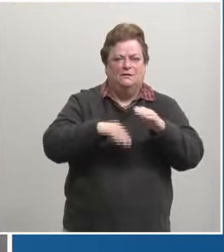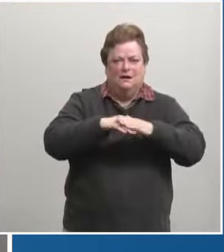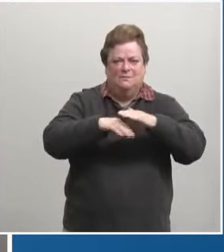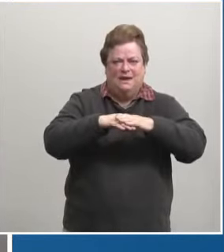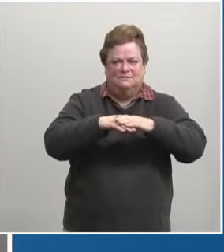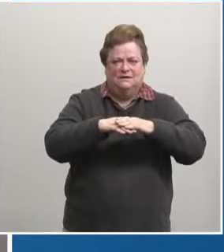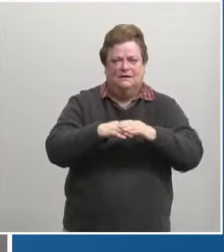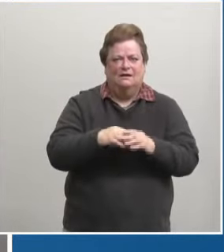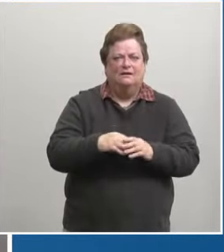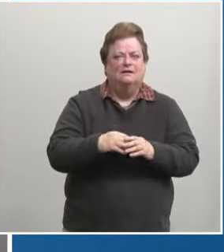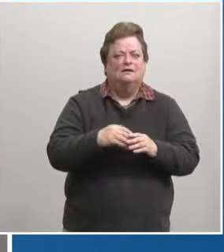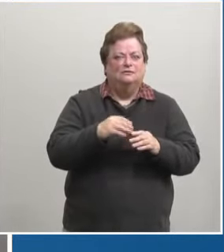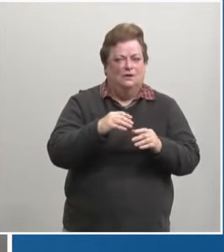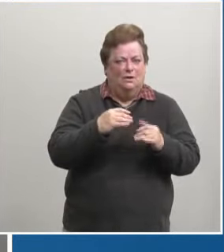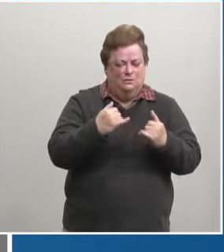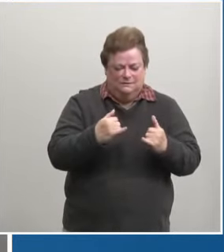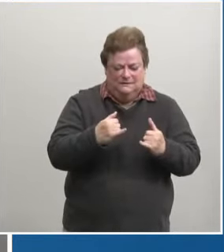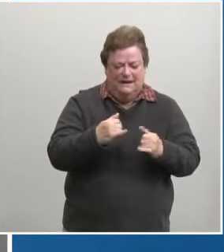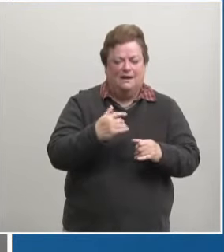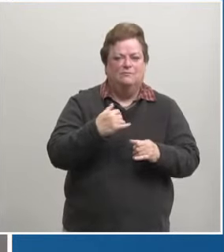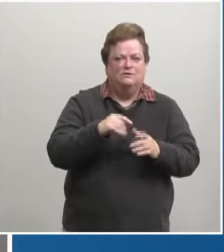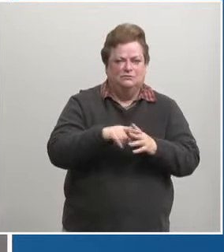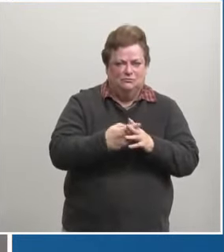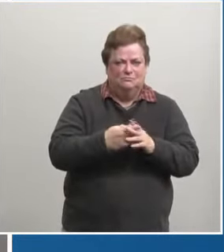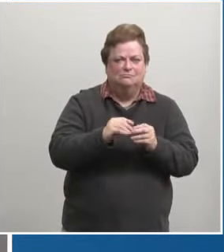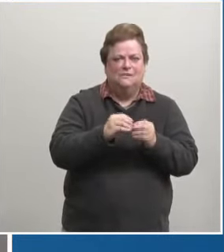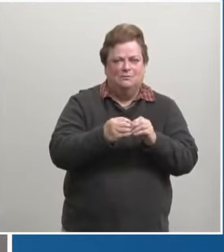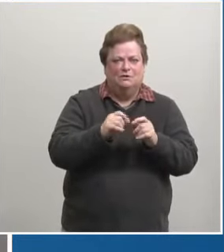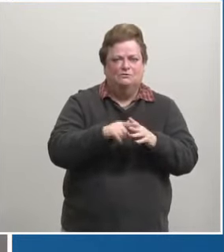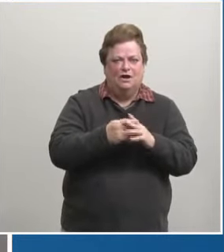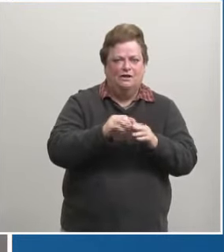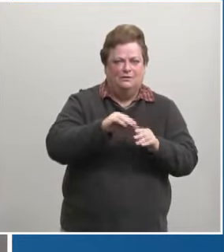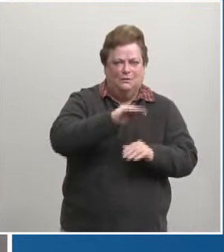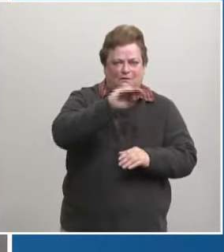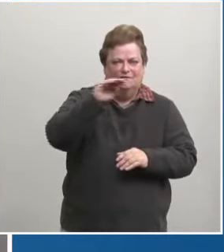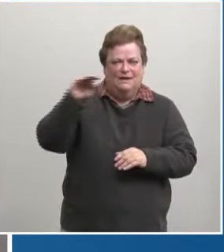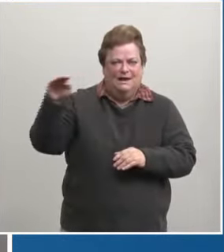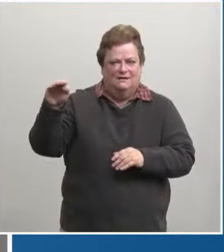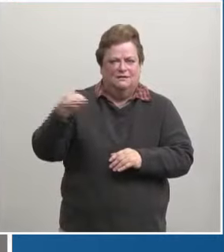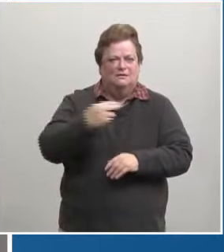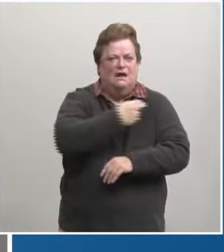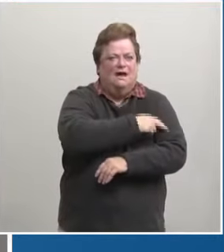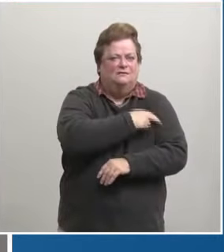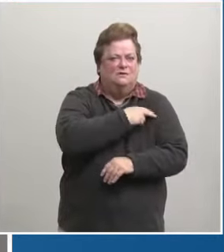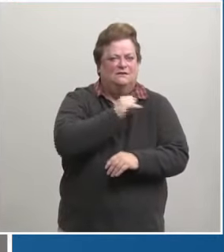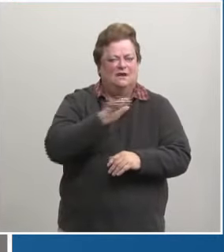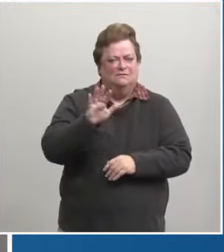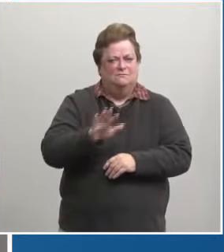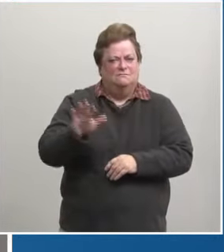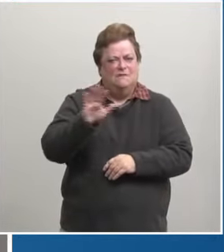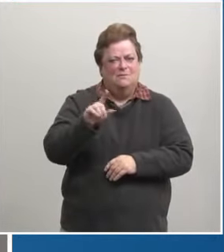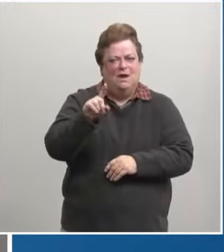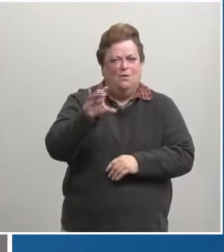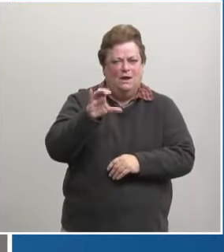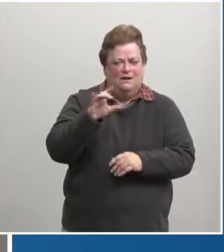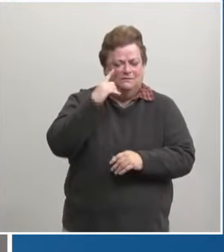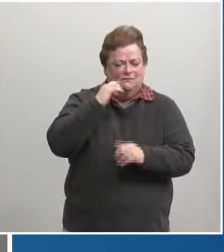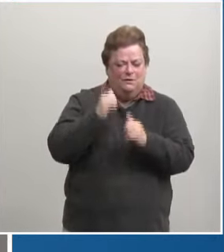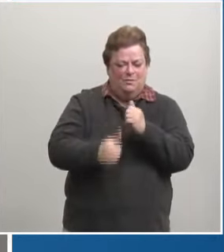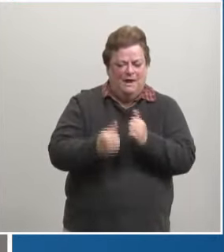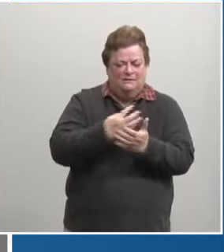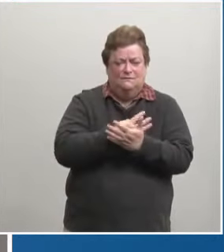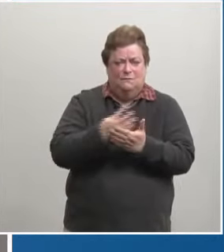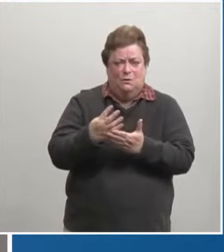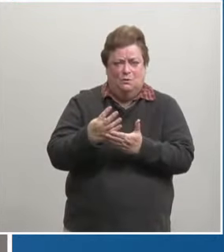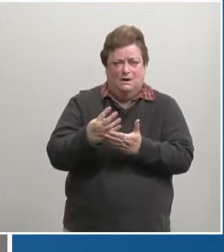out, so have our daily hospitalizations of COVID-19. Hospitalizations have hovered around 100 for the past 4